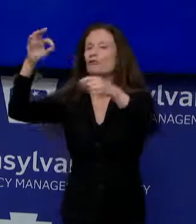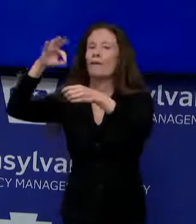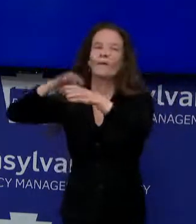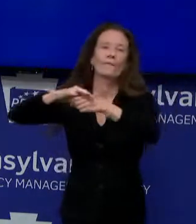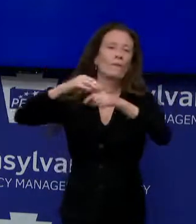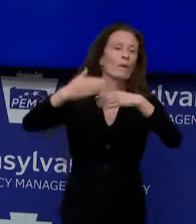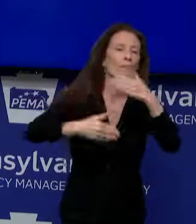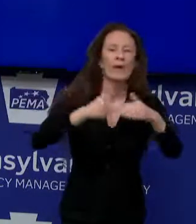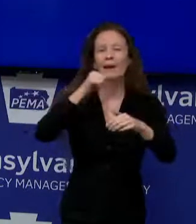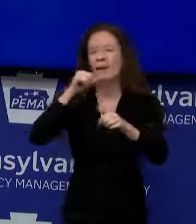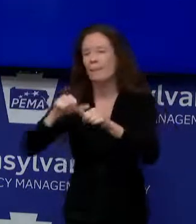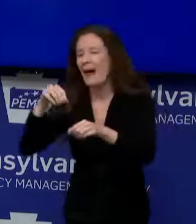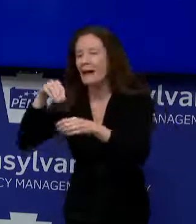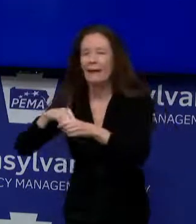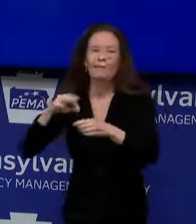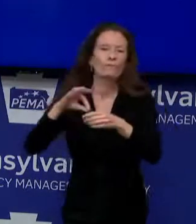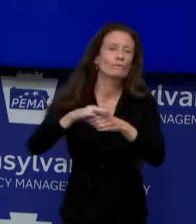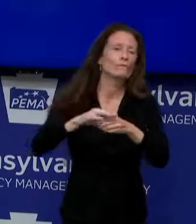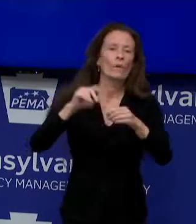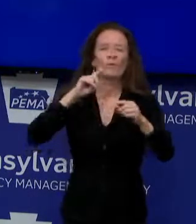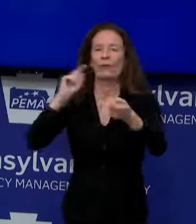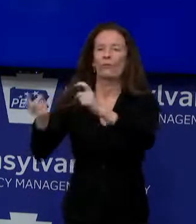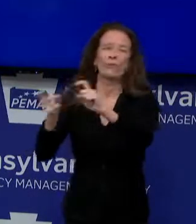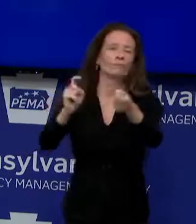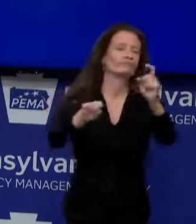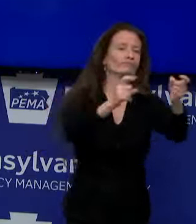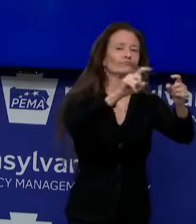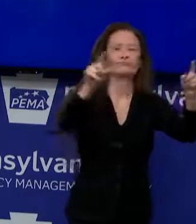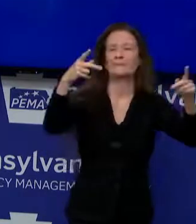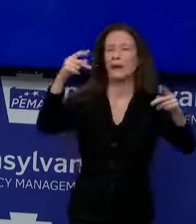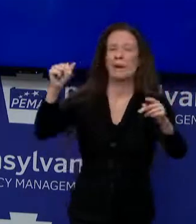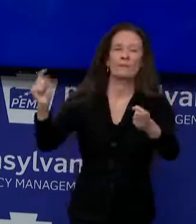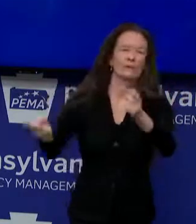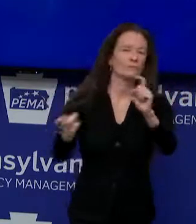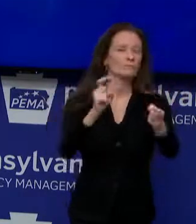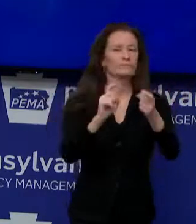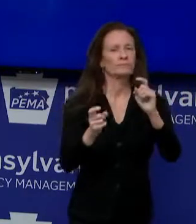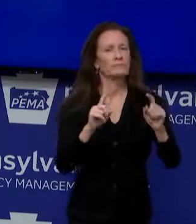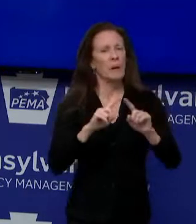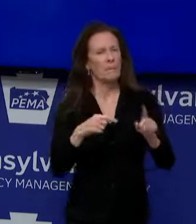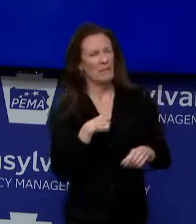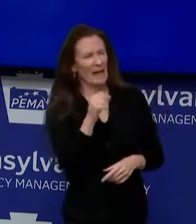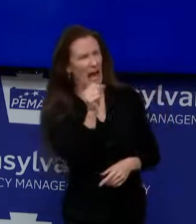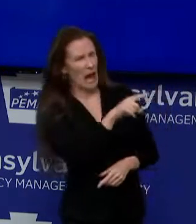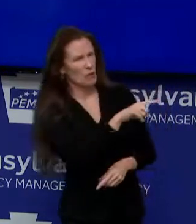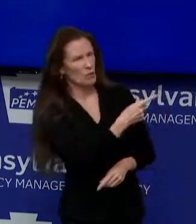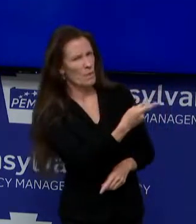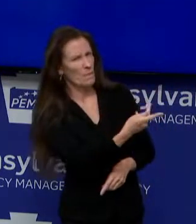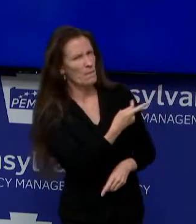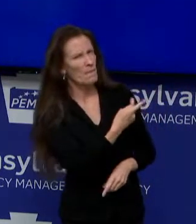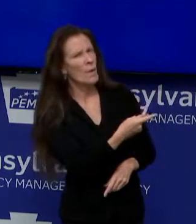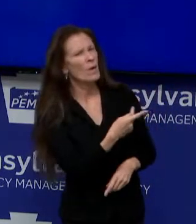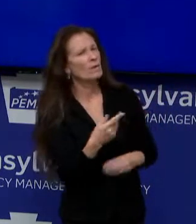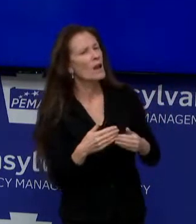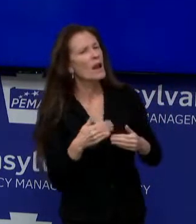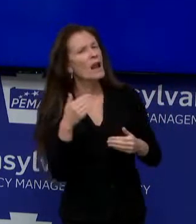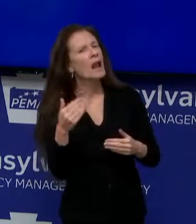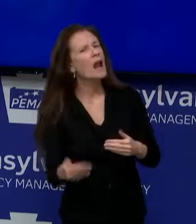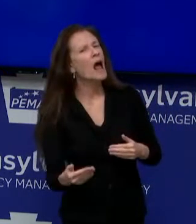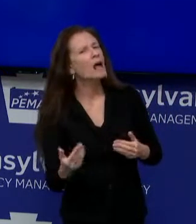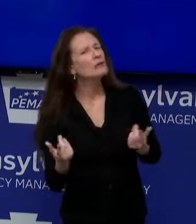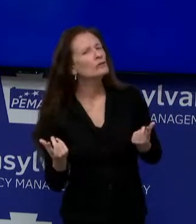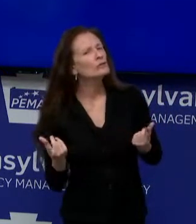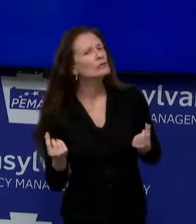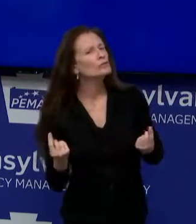for Pennsylvania. And I'd like to ask you both, what you see as the next steps with this, how you're working with the